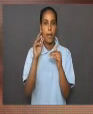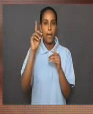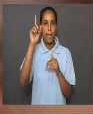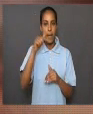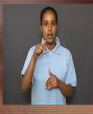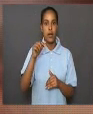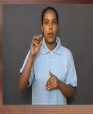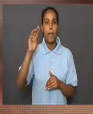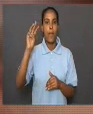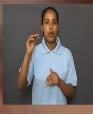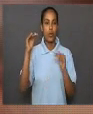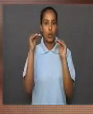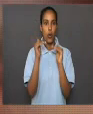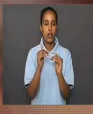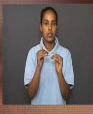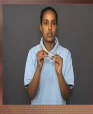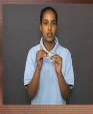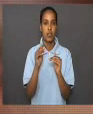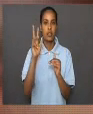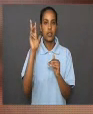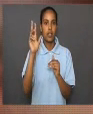mole equals